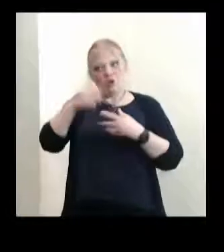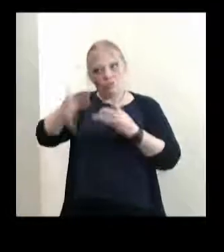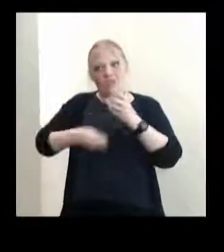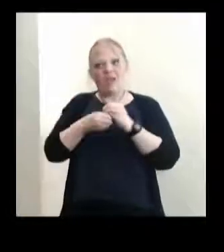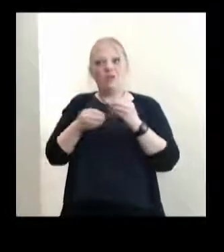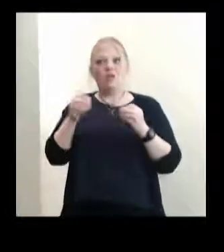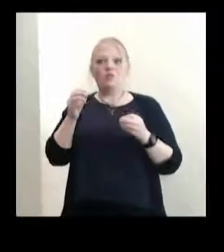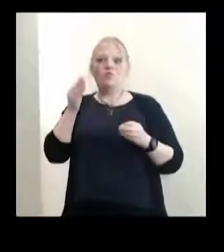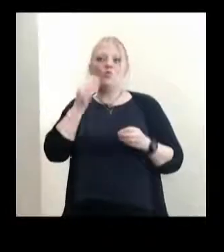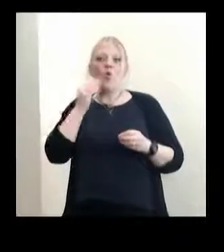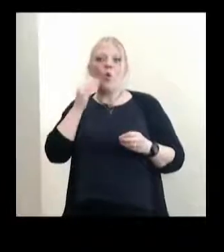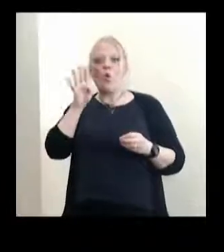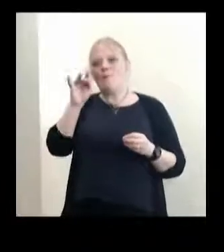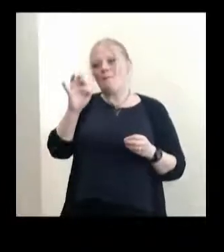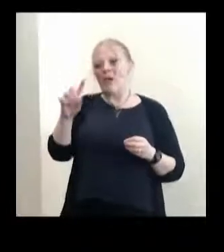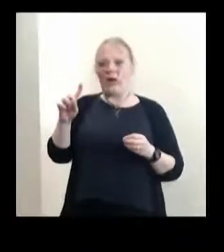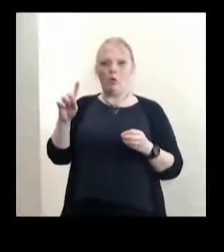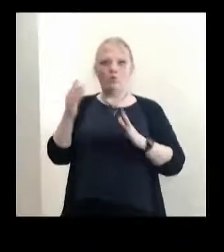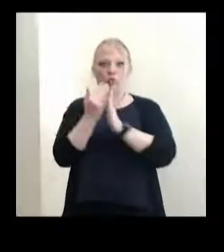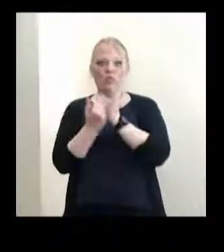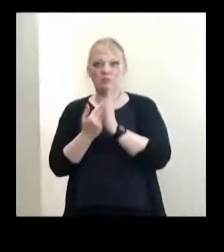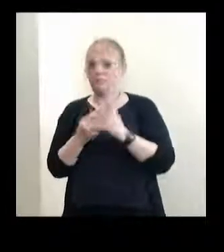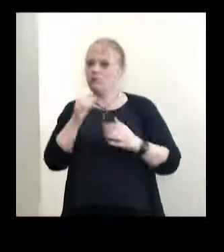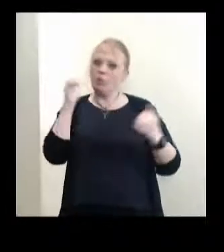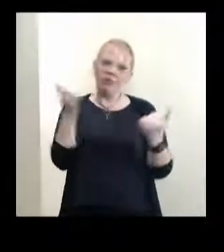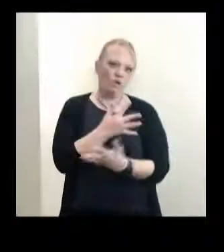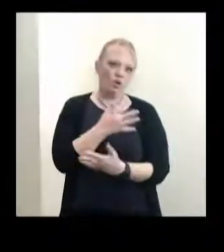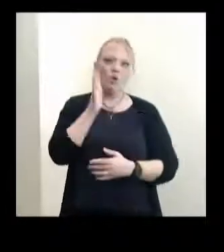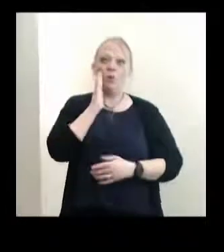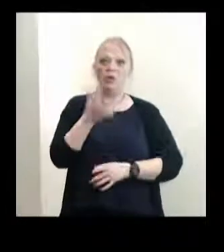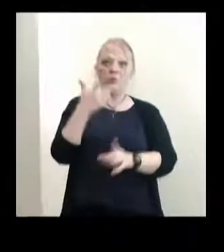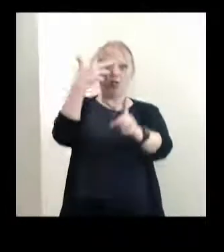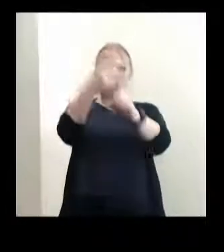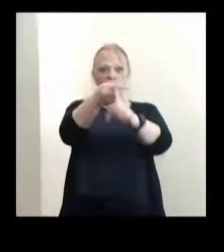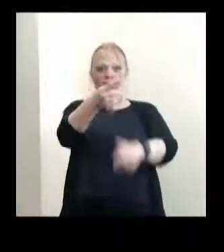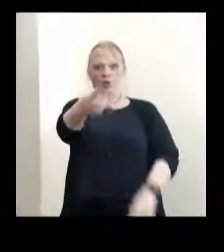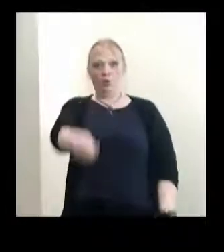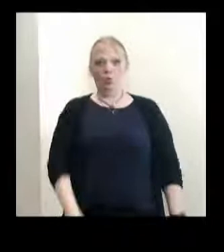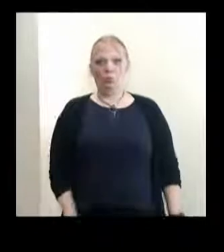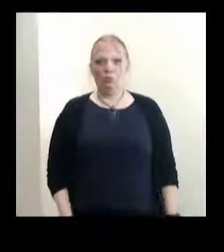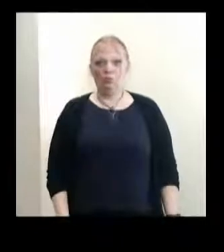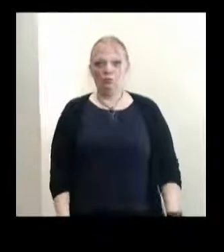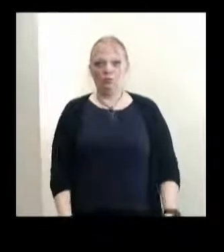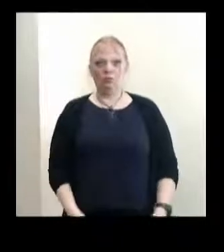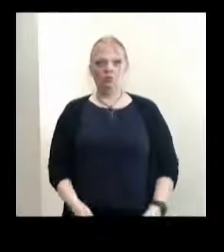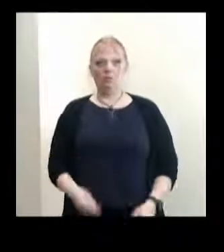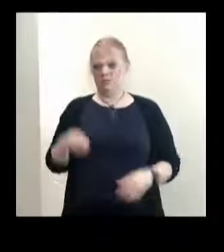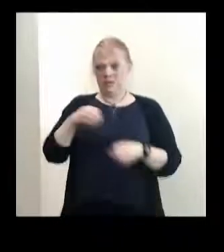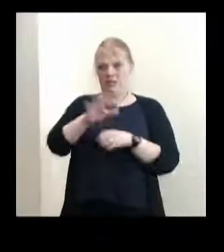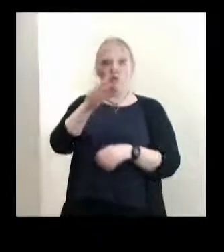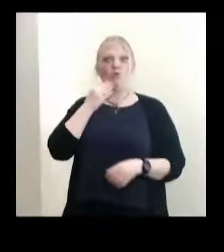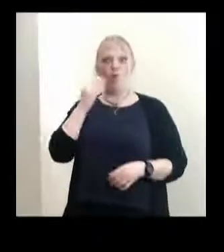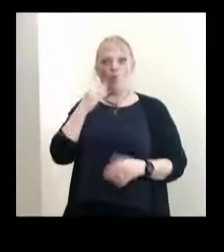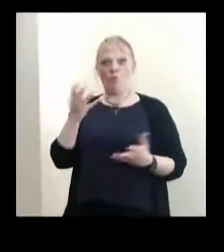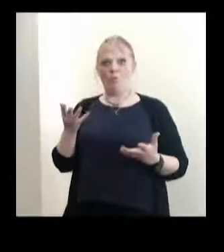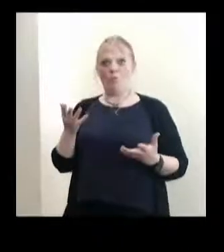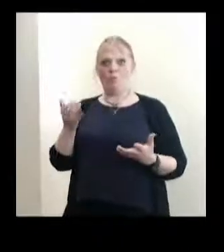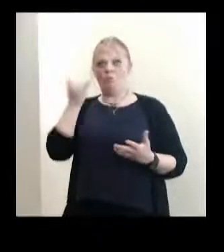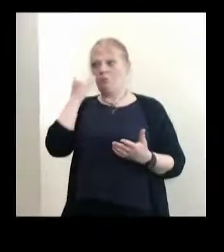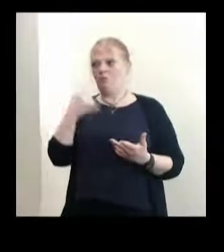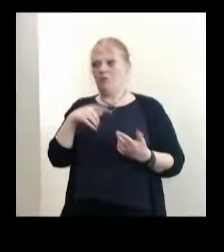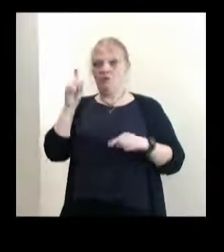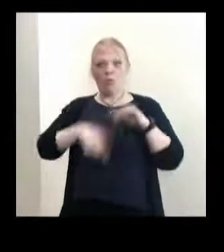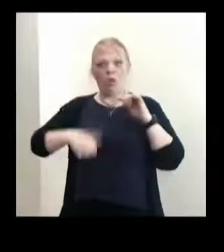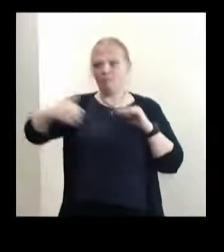too. So do not be afraid to call us. We will vaccine you. We'll vaccine you, give you the vaccine in your home. If you're homebound or you have difficulty